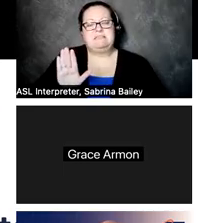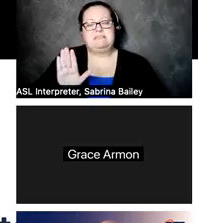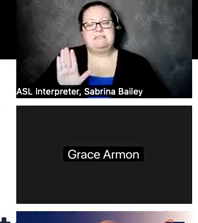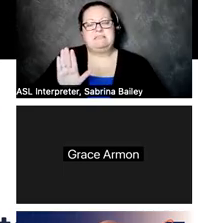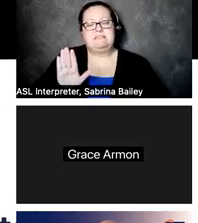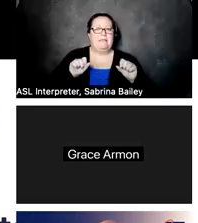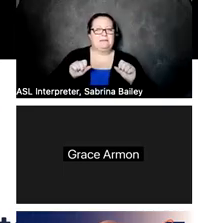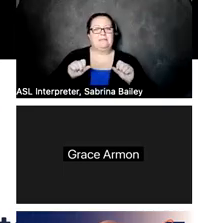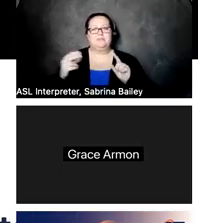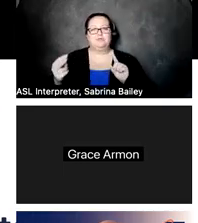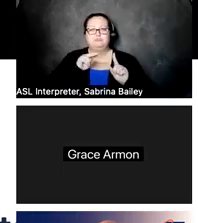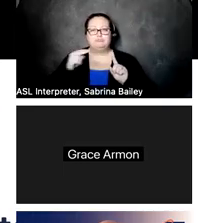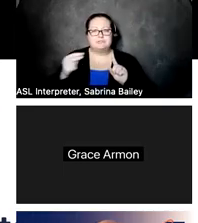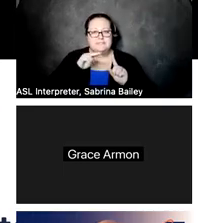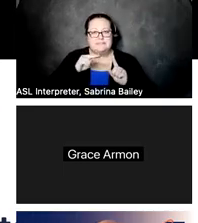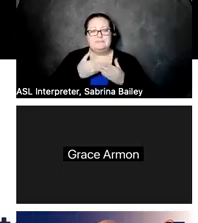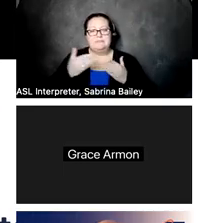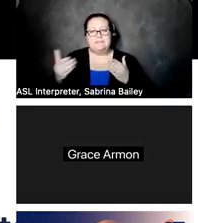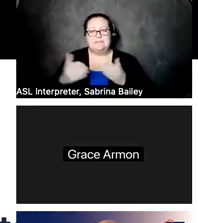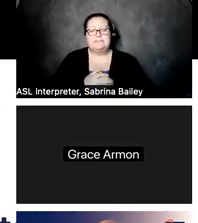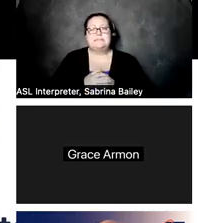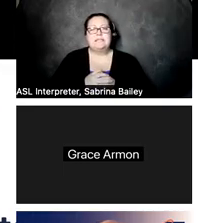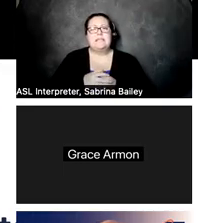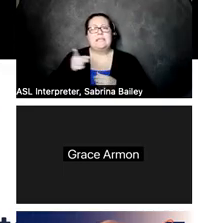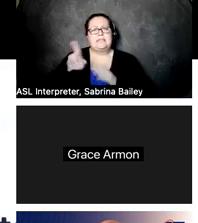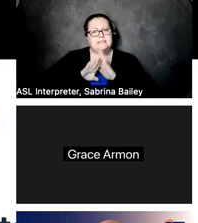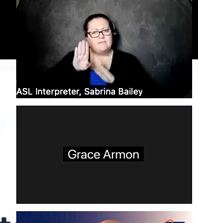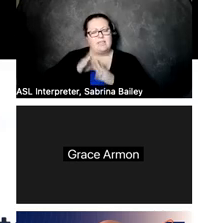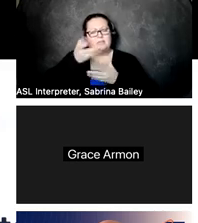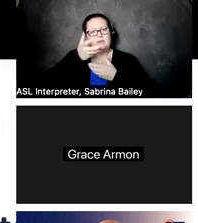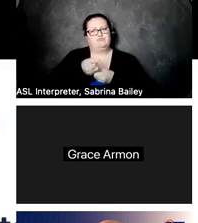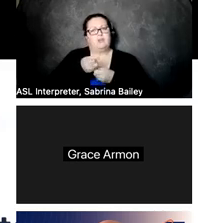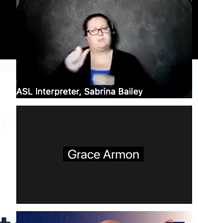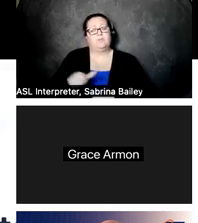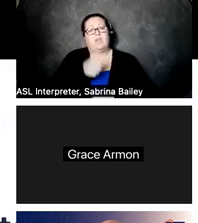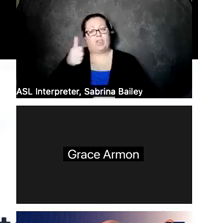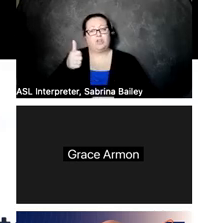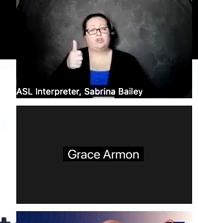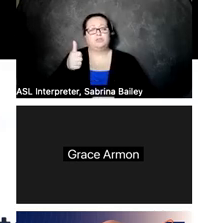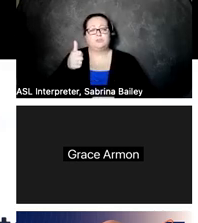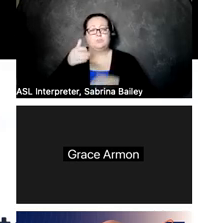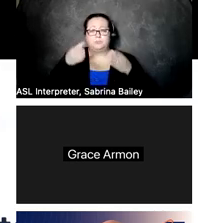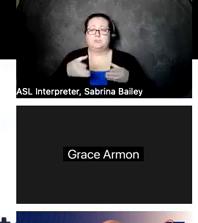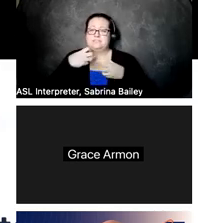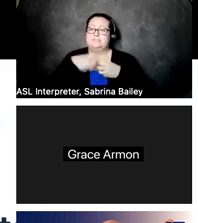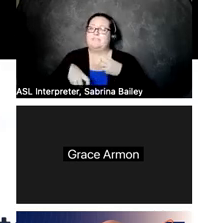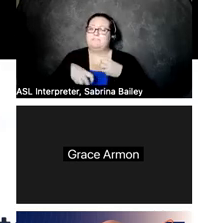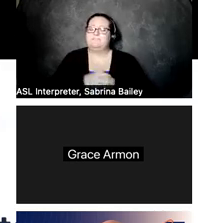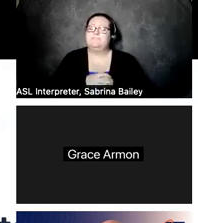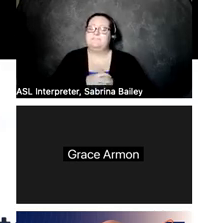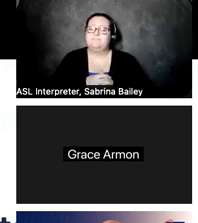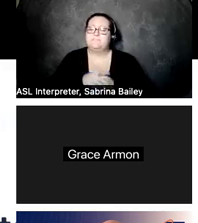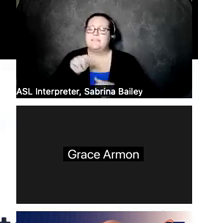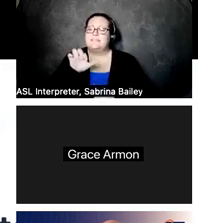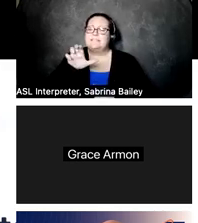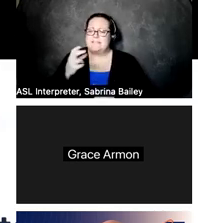Barton perceived himself, I think developing trust with another person was very difficult for him. Tara, can you